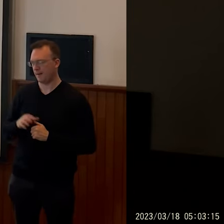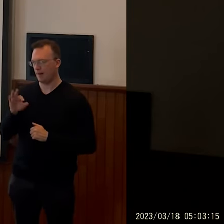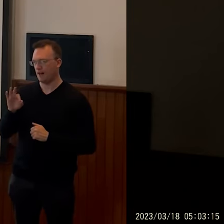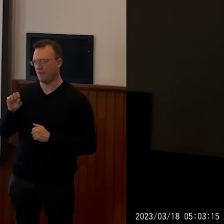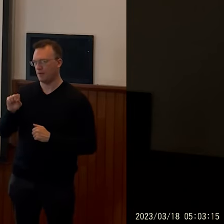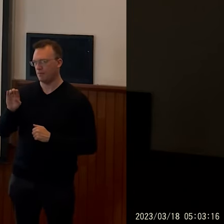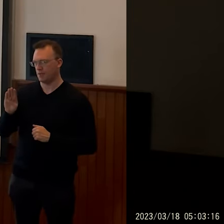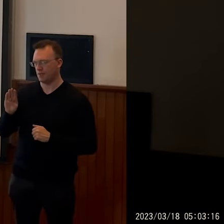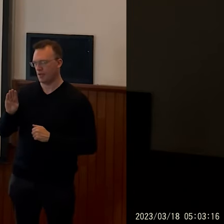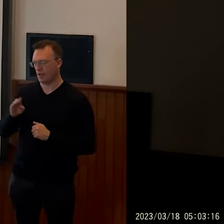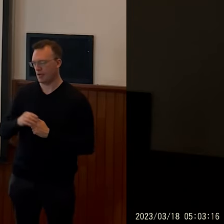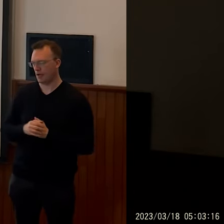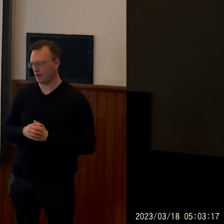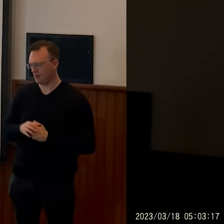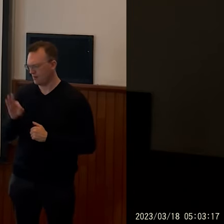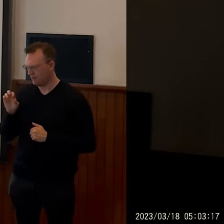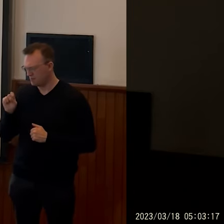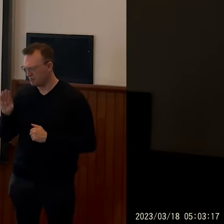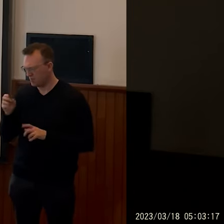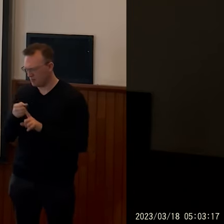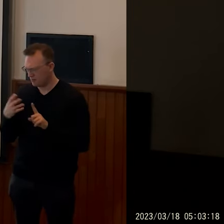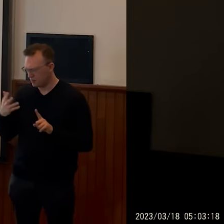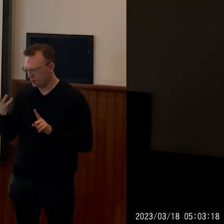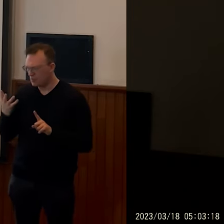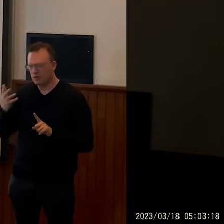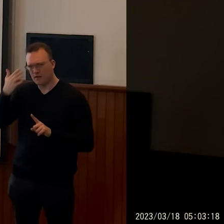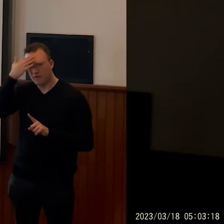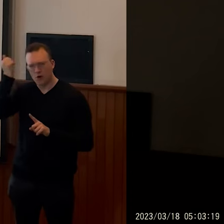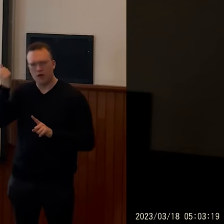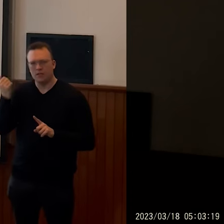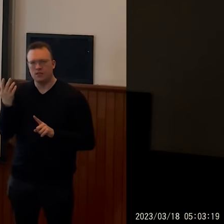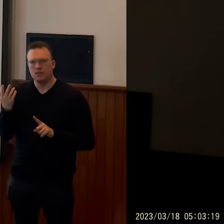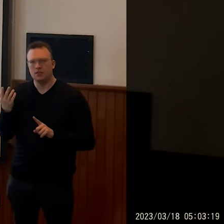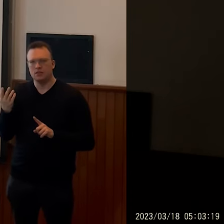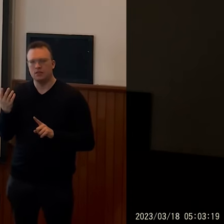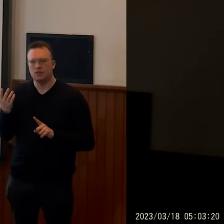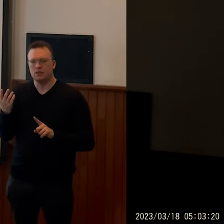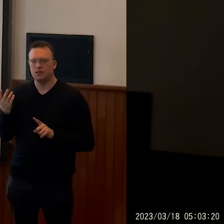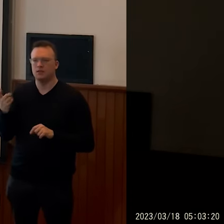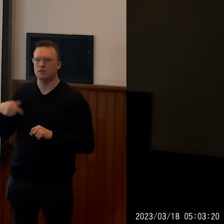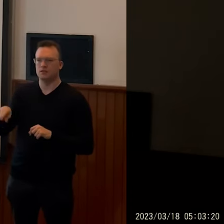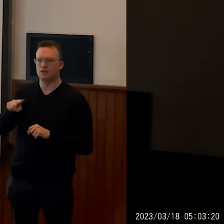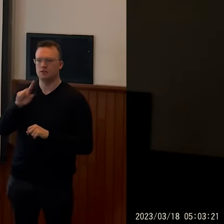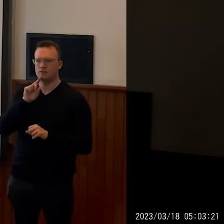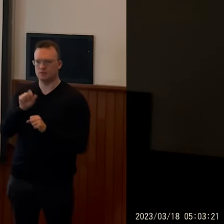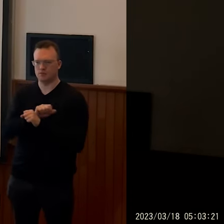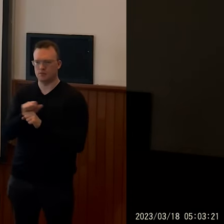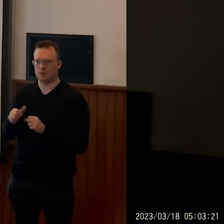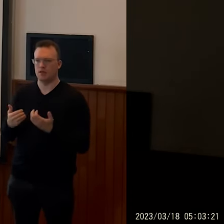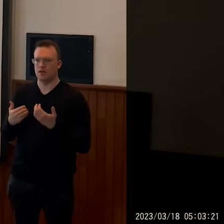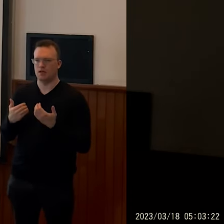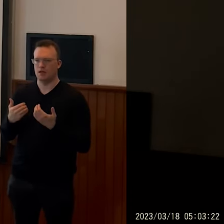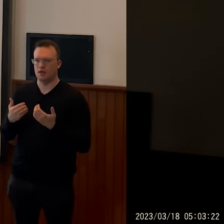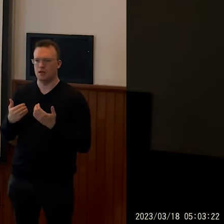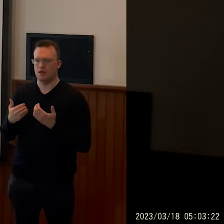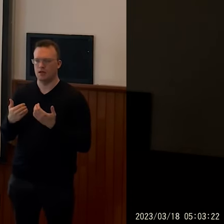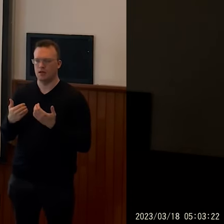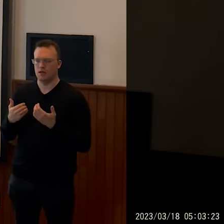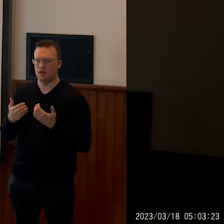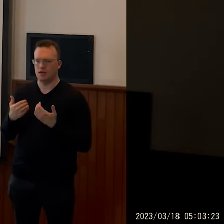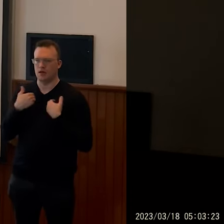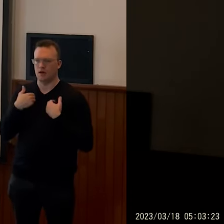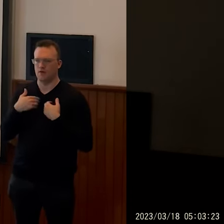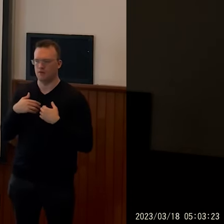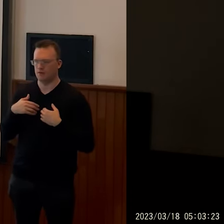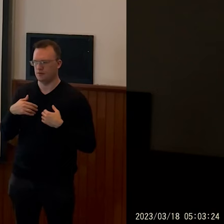FSB. FSB stands for Africa. And they are actually harvest, they